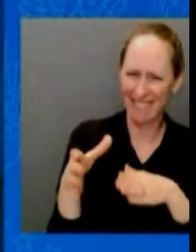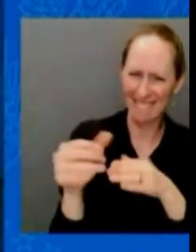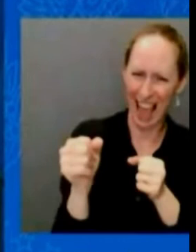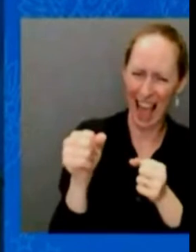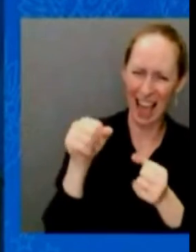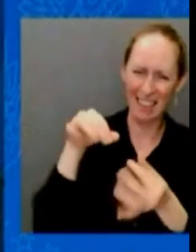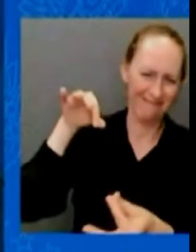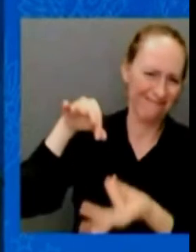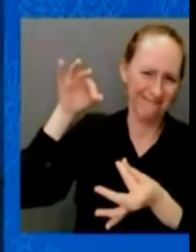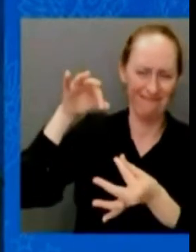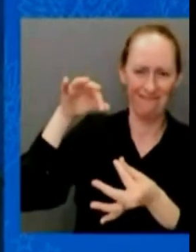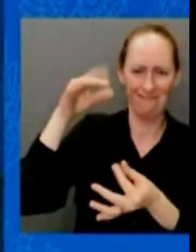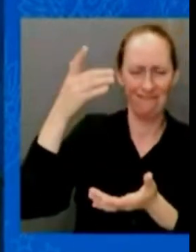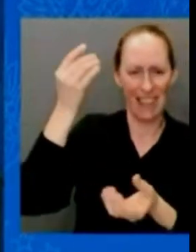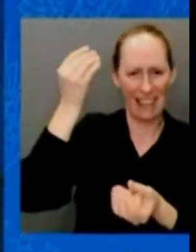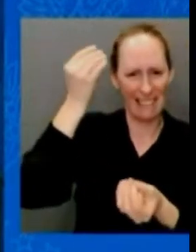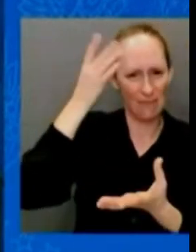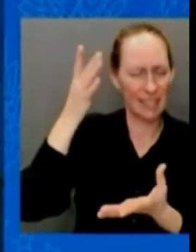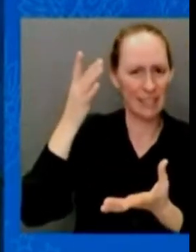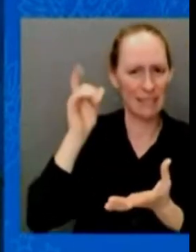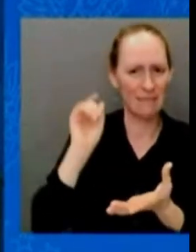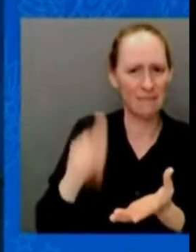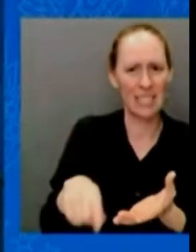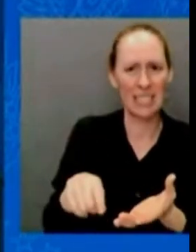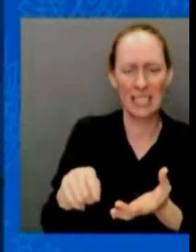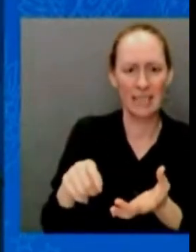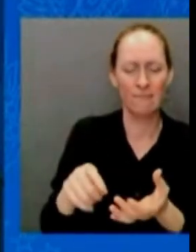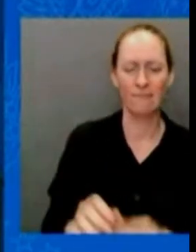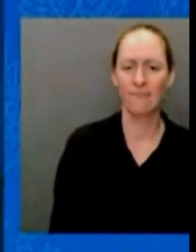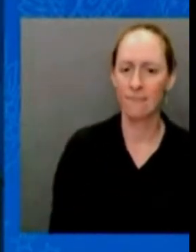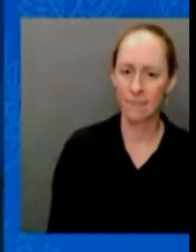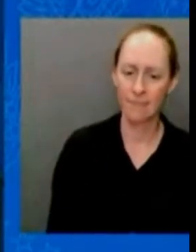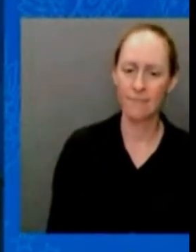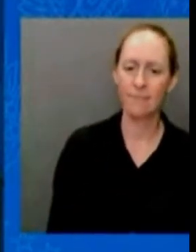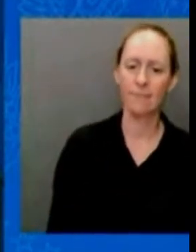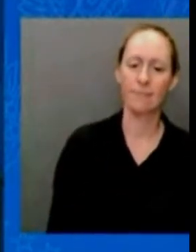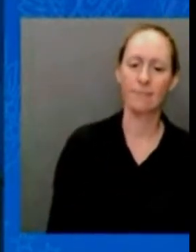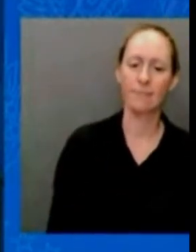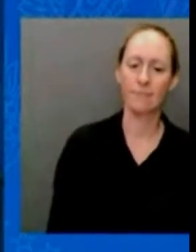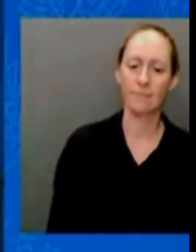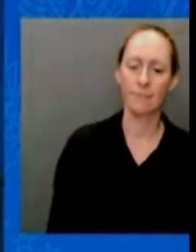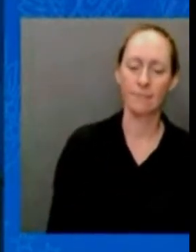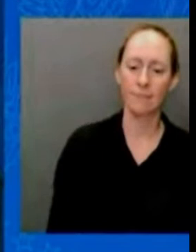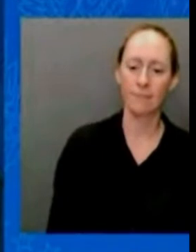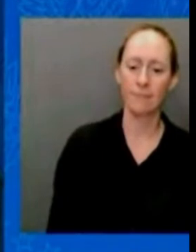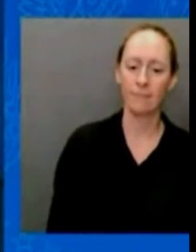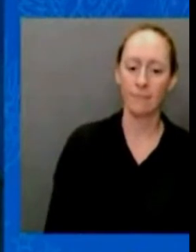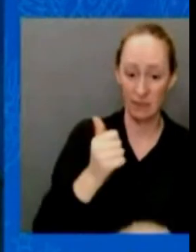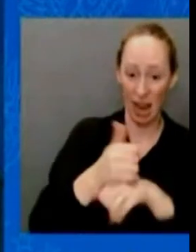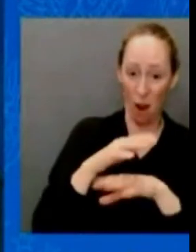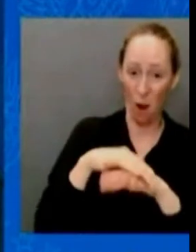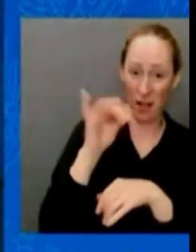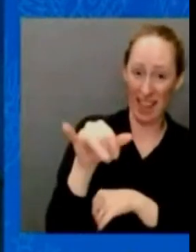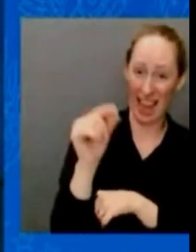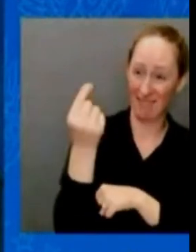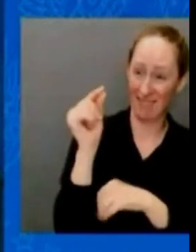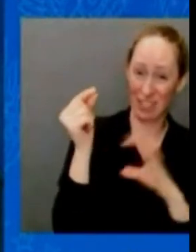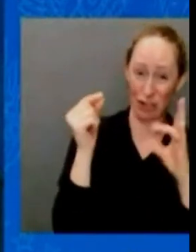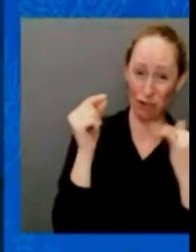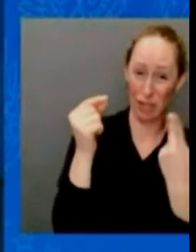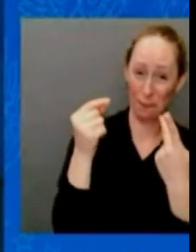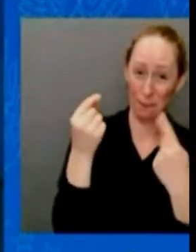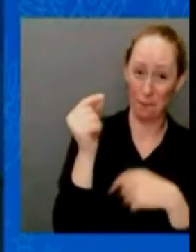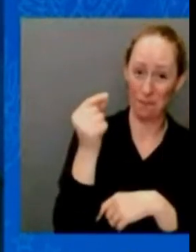makes access to data easy, it is at the heart of all of these technology applications